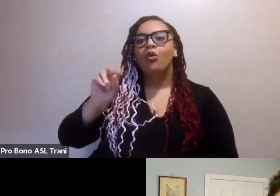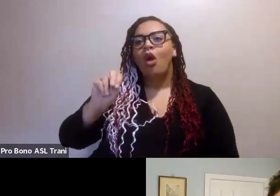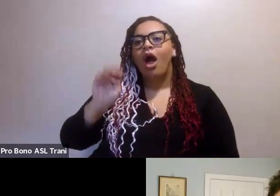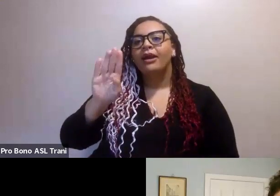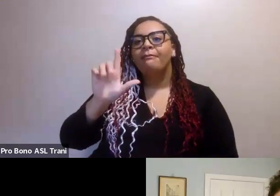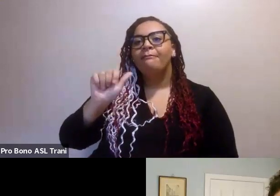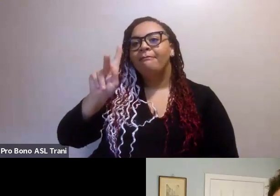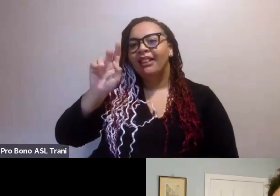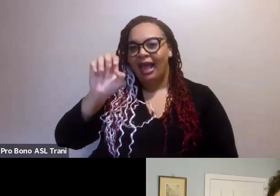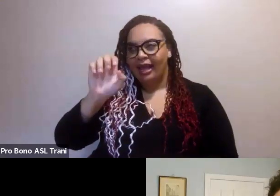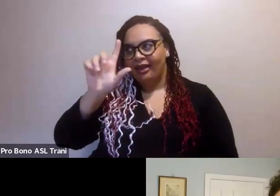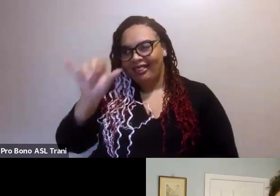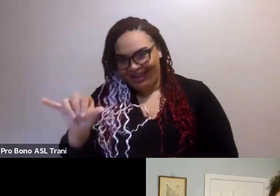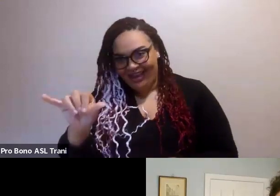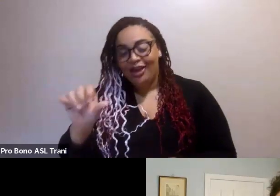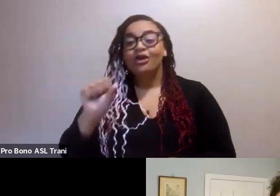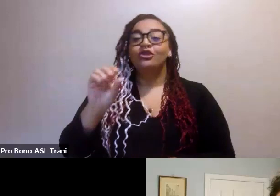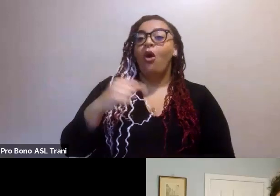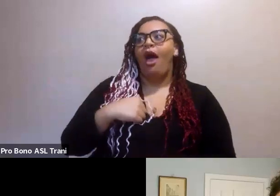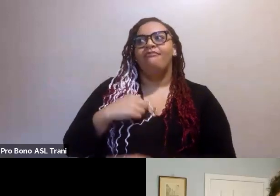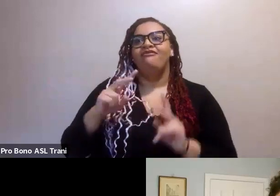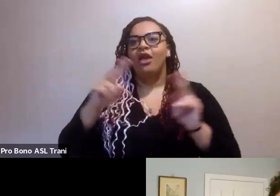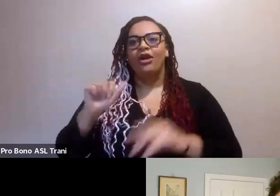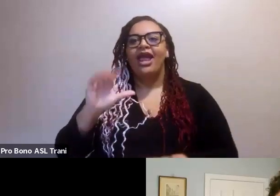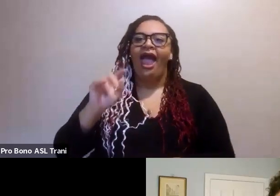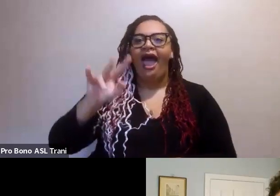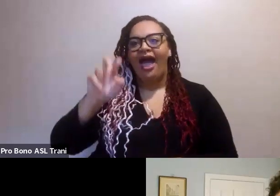on my Instagram. So at Ron Blakely,